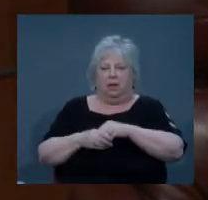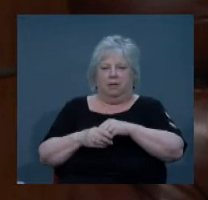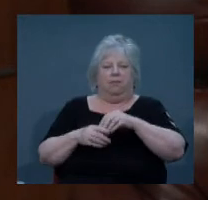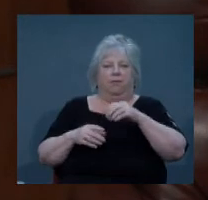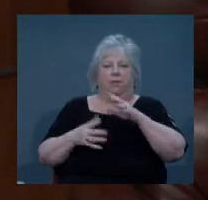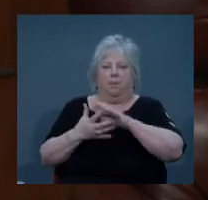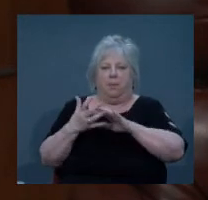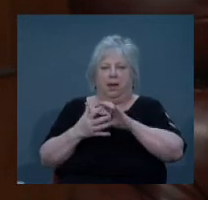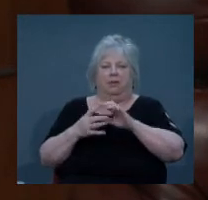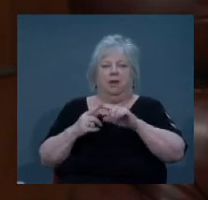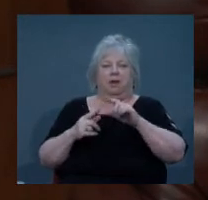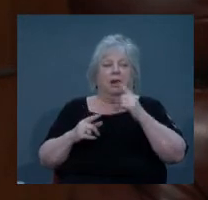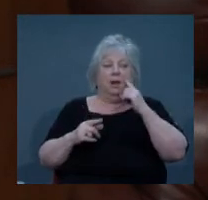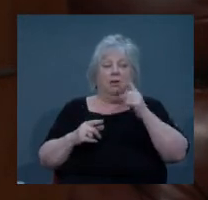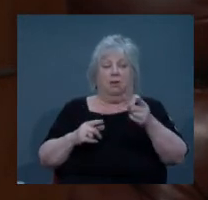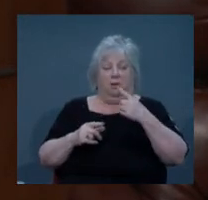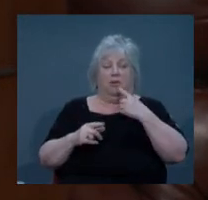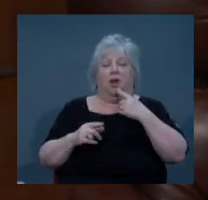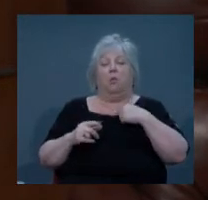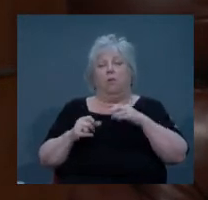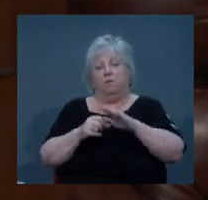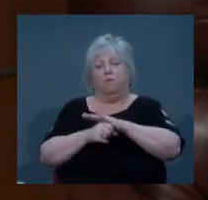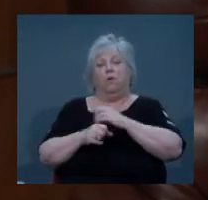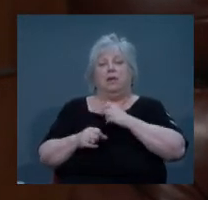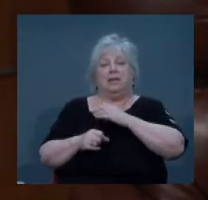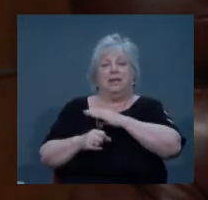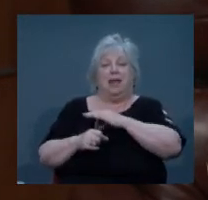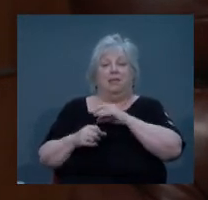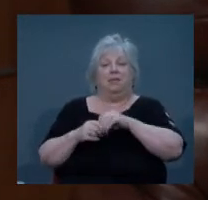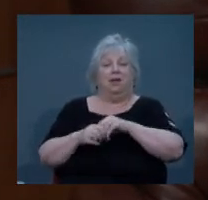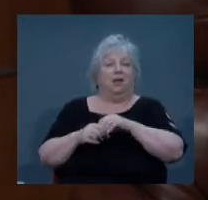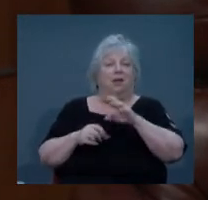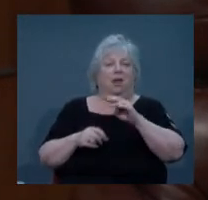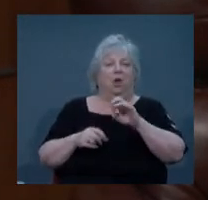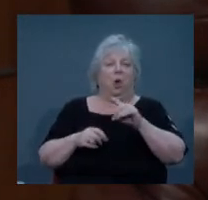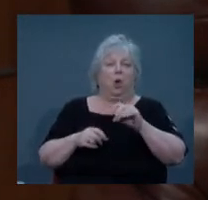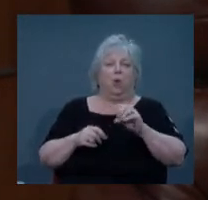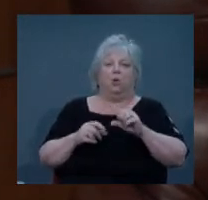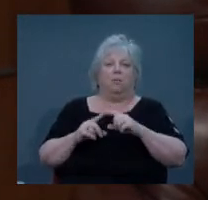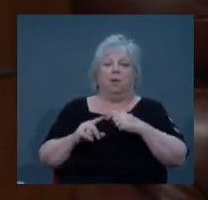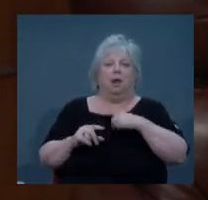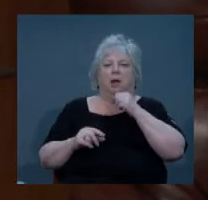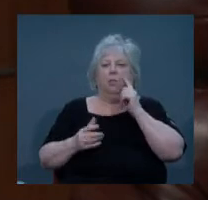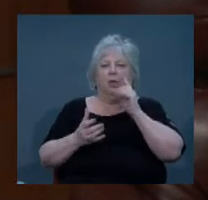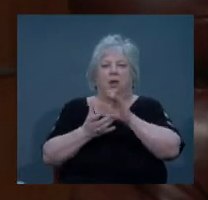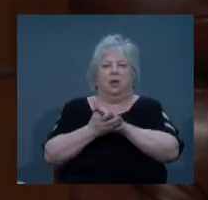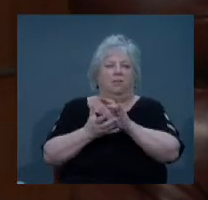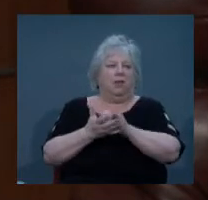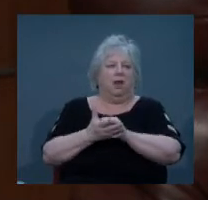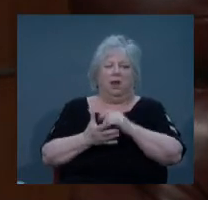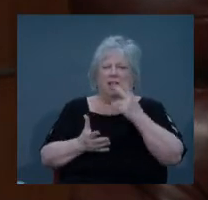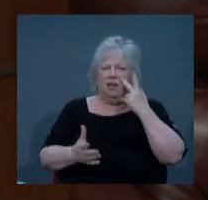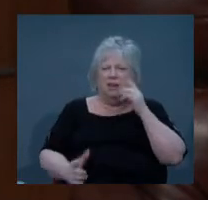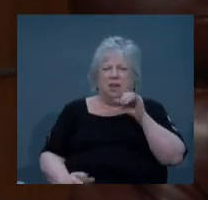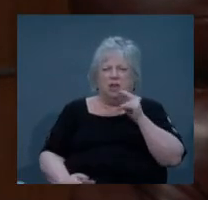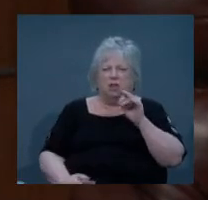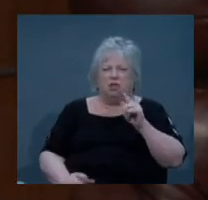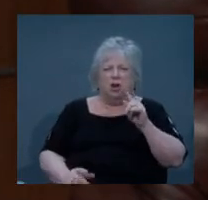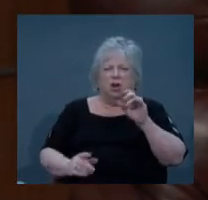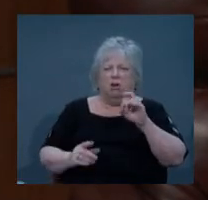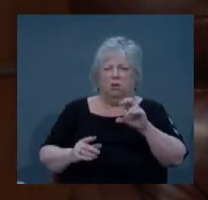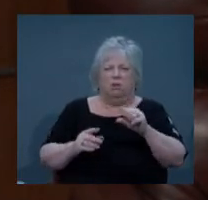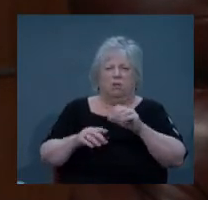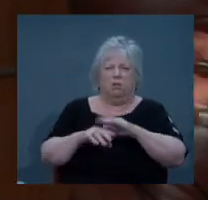I don't believe that, because I know what the staff is saying to me when I drive by junk cars that are on the side